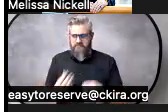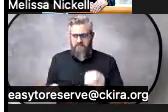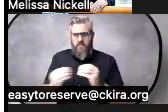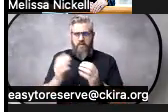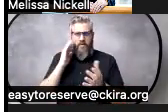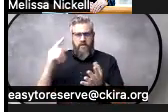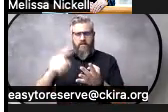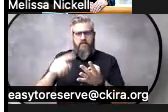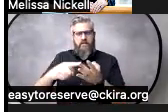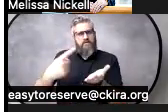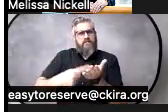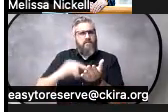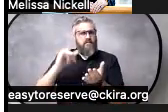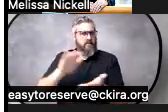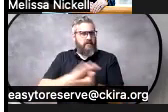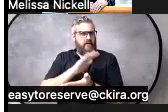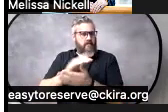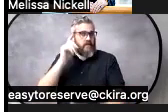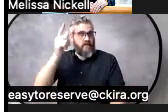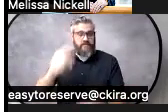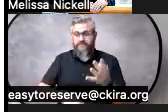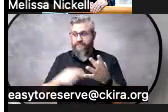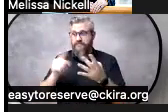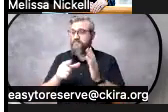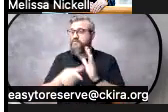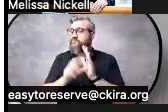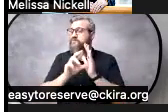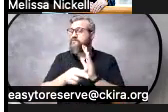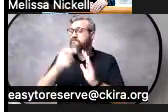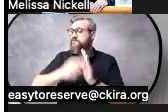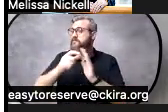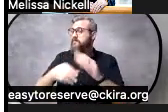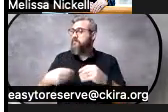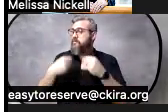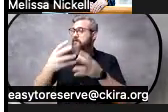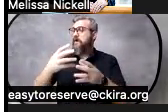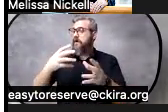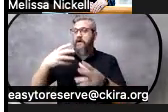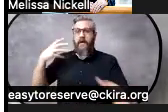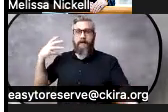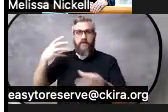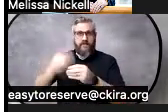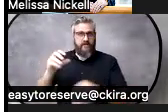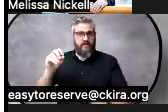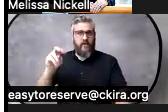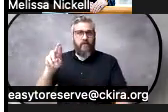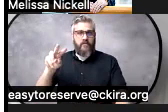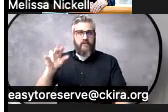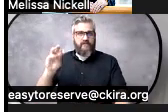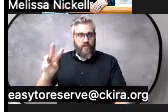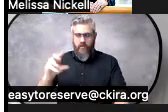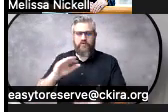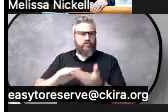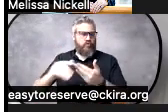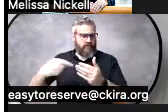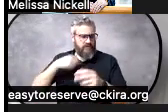type of scientific paper later. Now, review articles provide comprehensive overviews of a specific type, of a